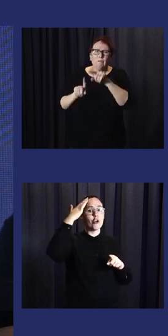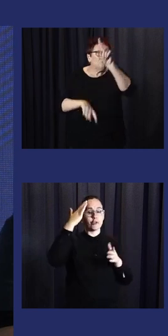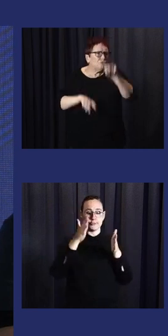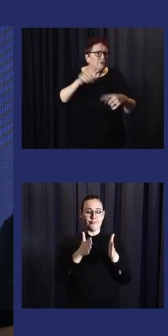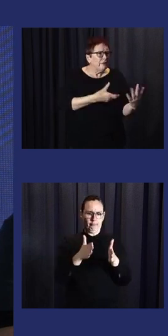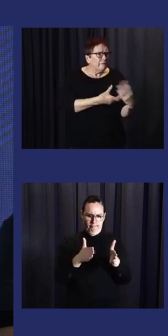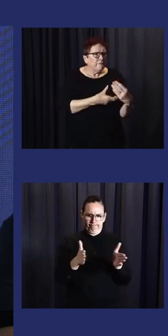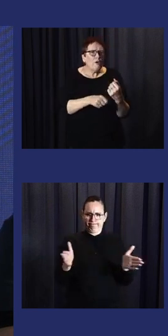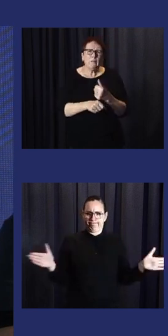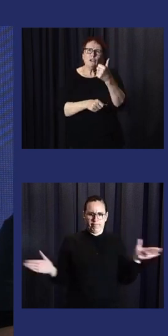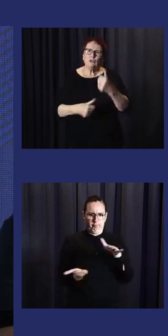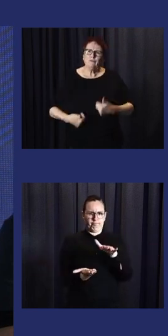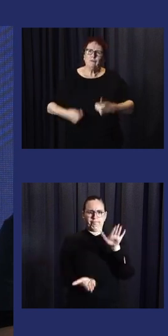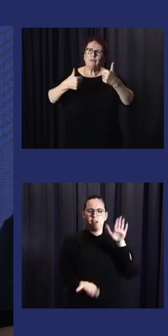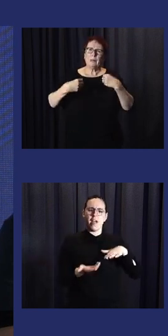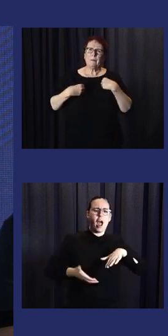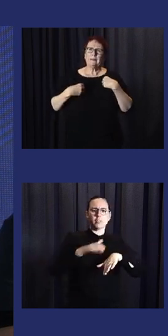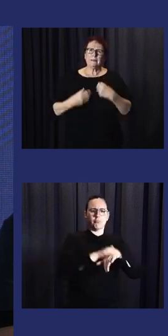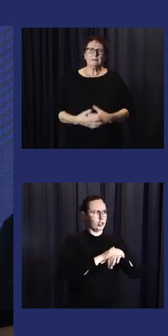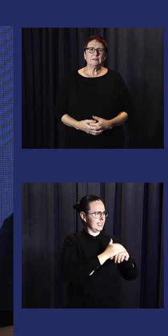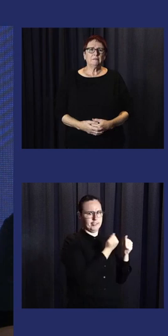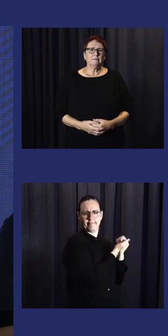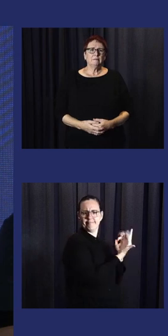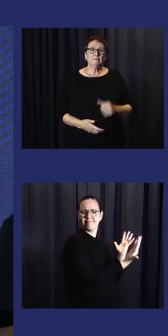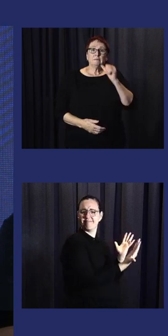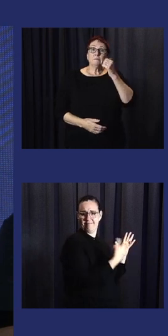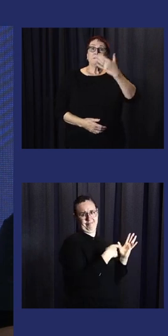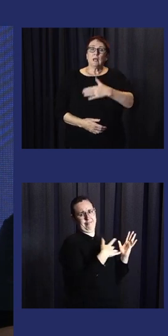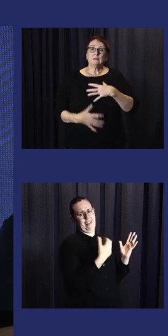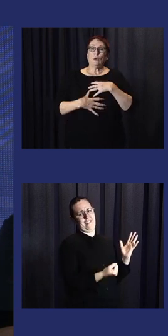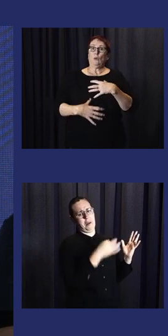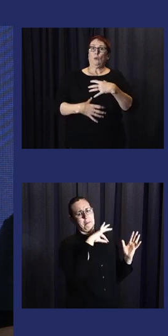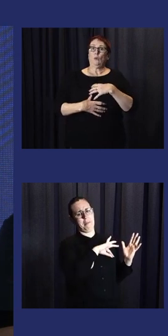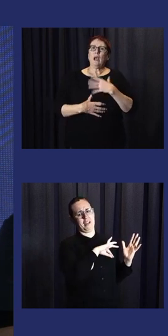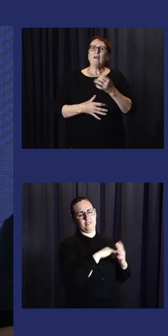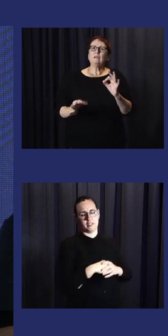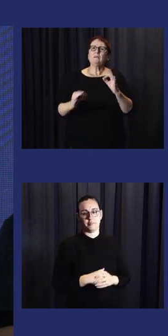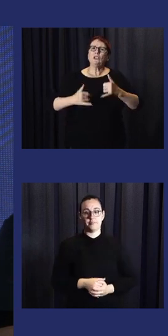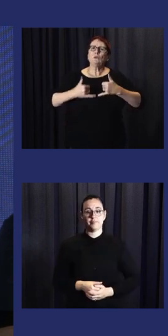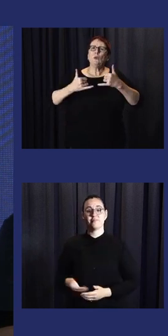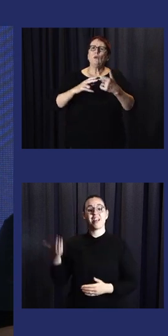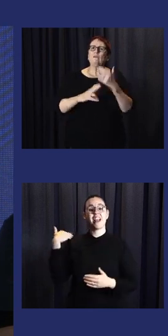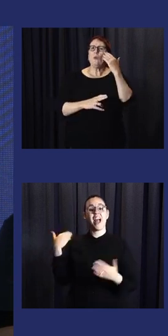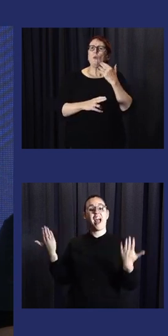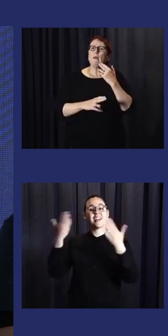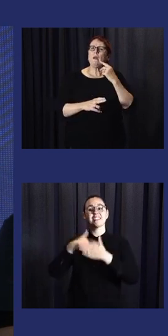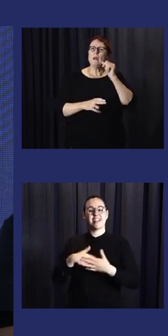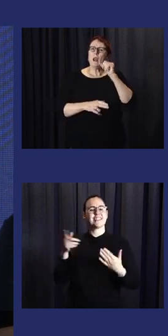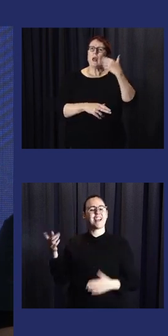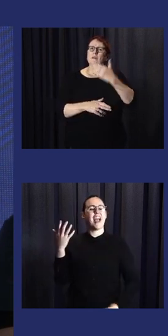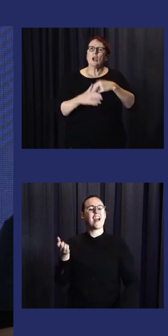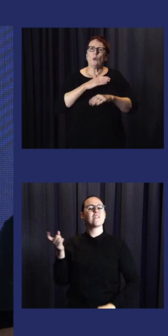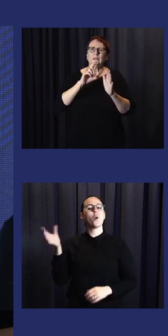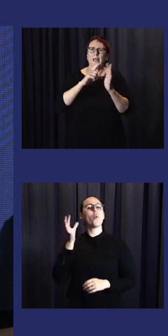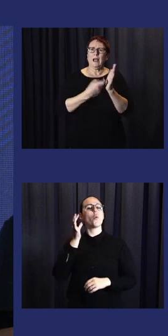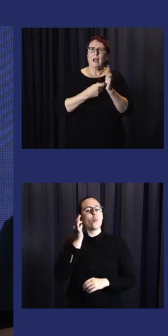building resilience. I was really impressed last night when we had the WIN DRR, the Women International Network on